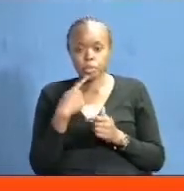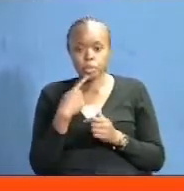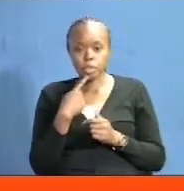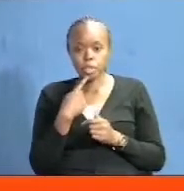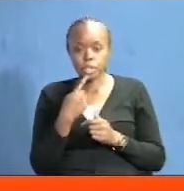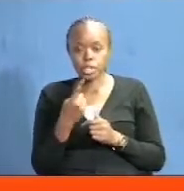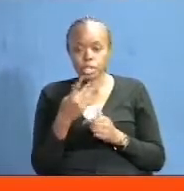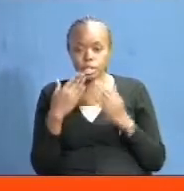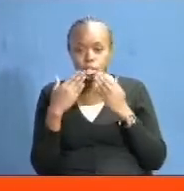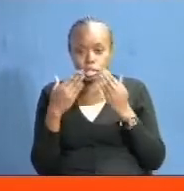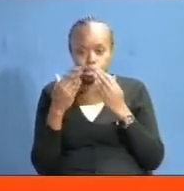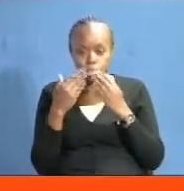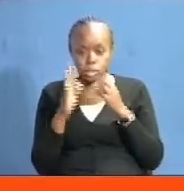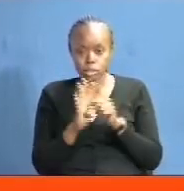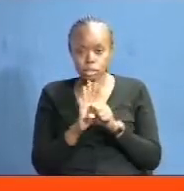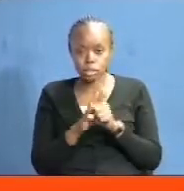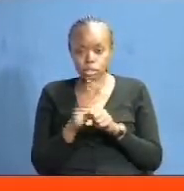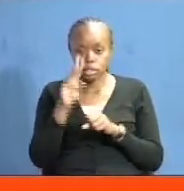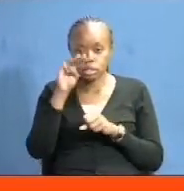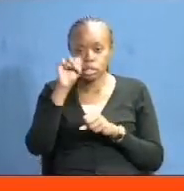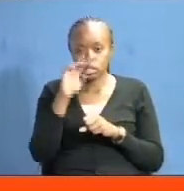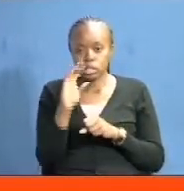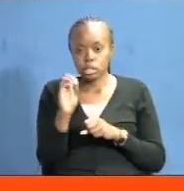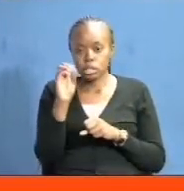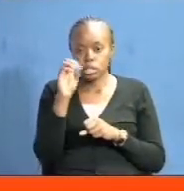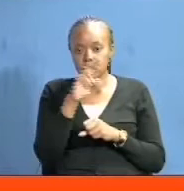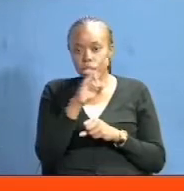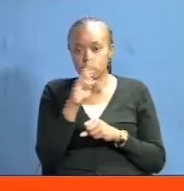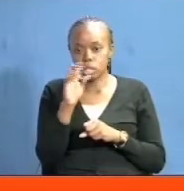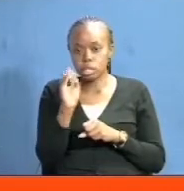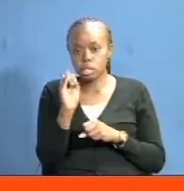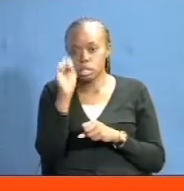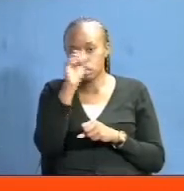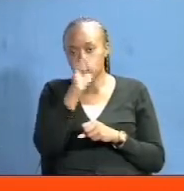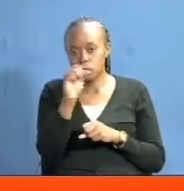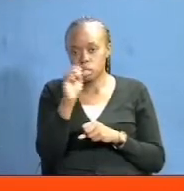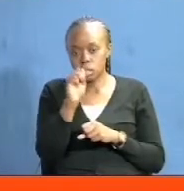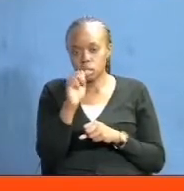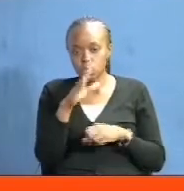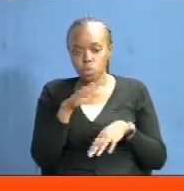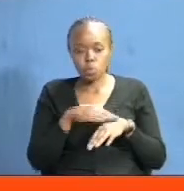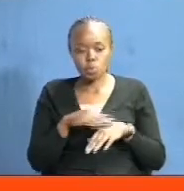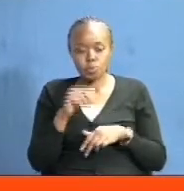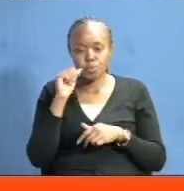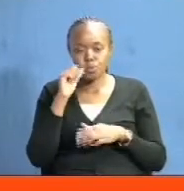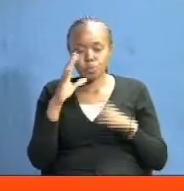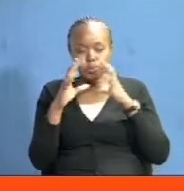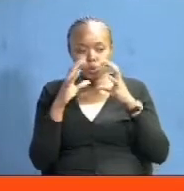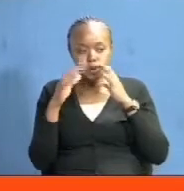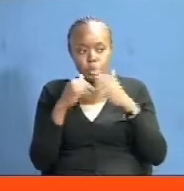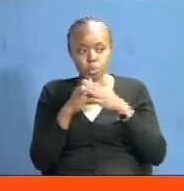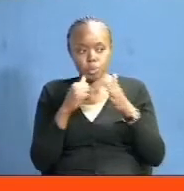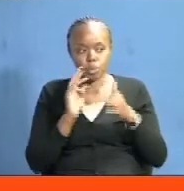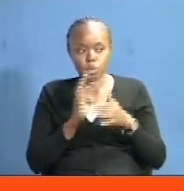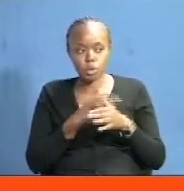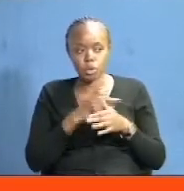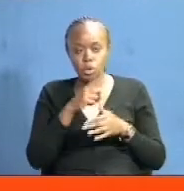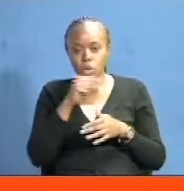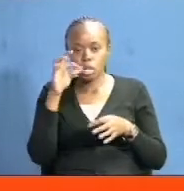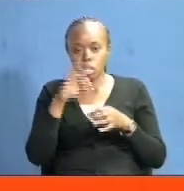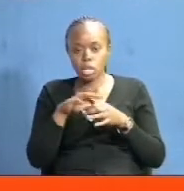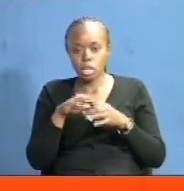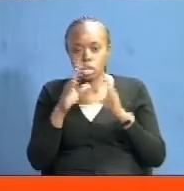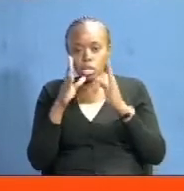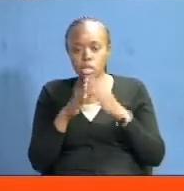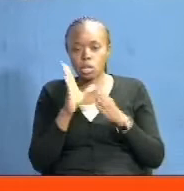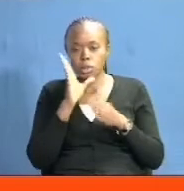So thank you so much, Maurice, for that great talk. I think before we go to the elections, I'd wish